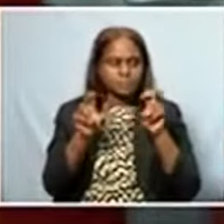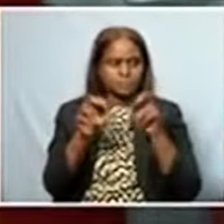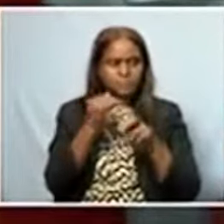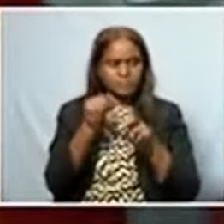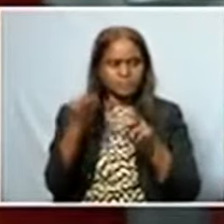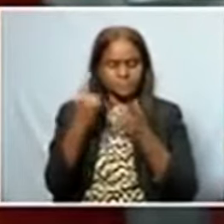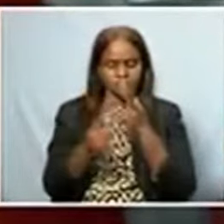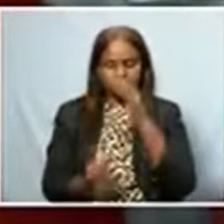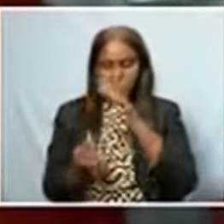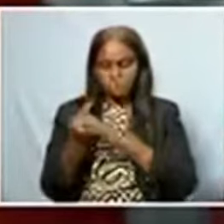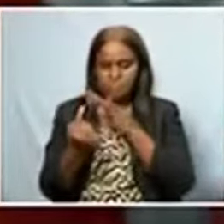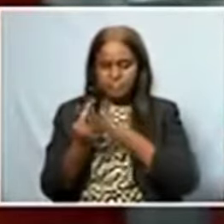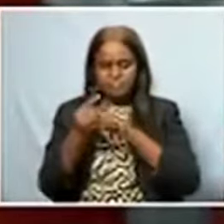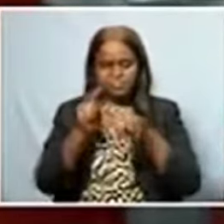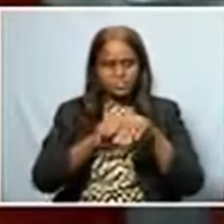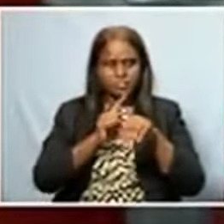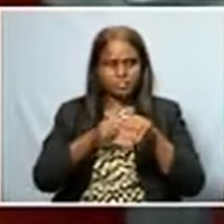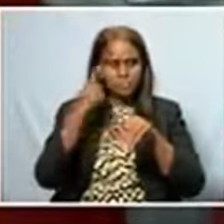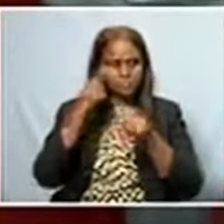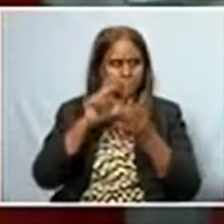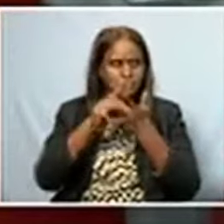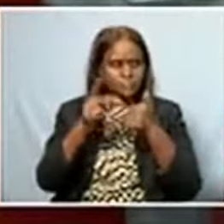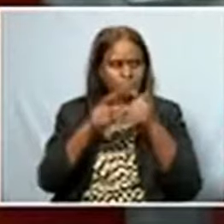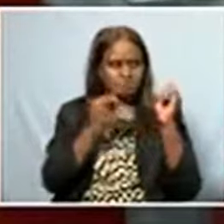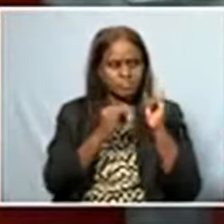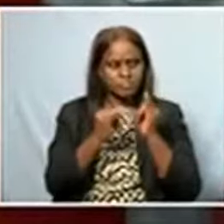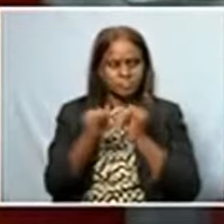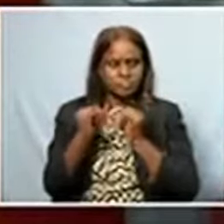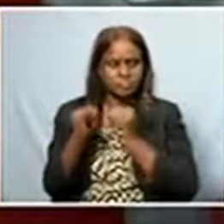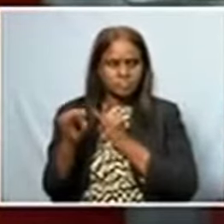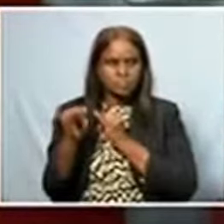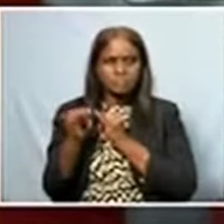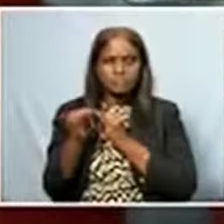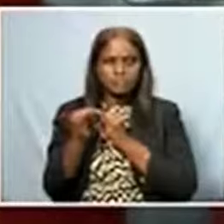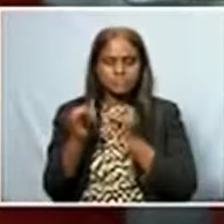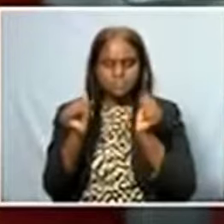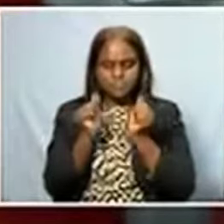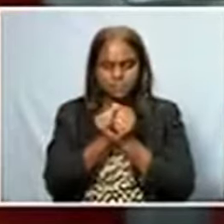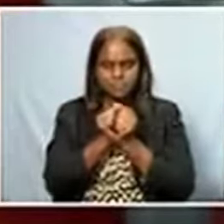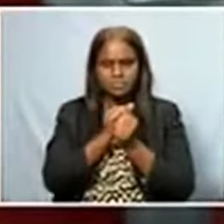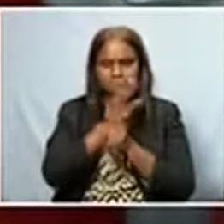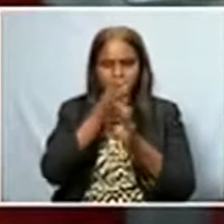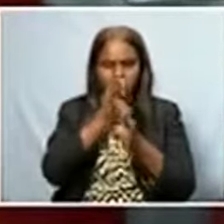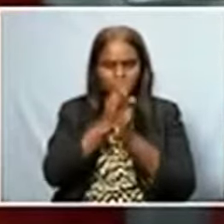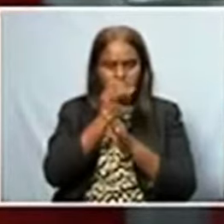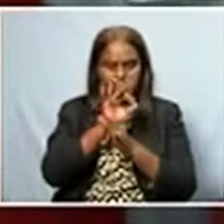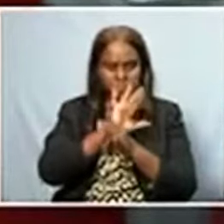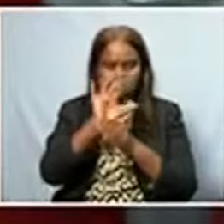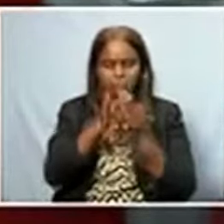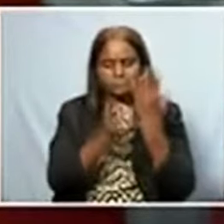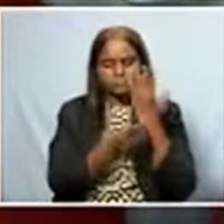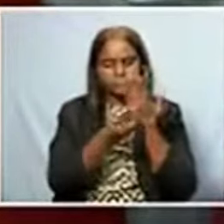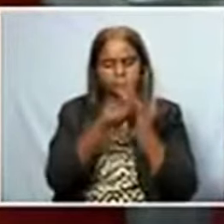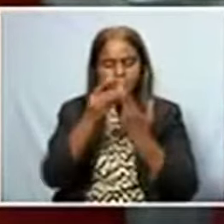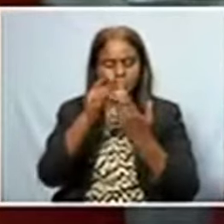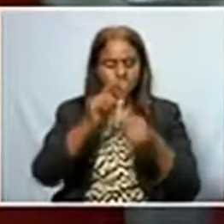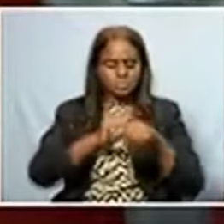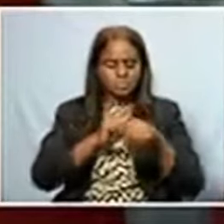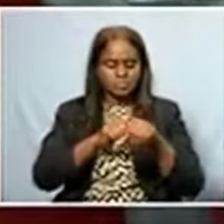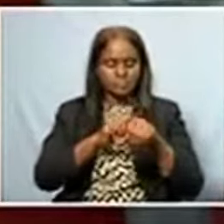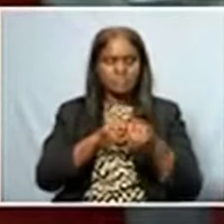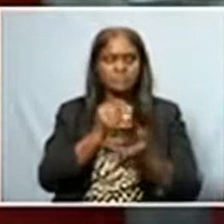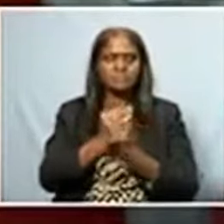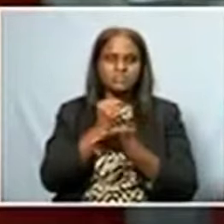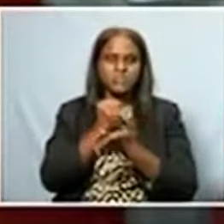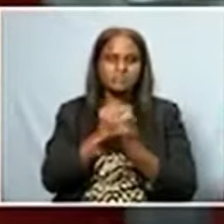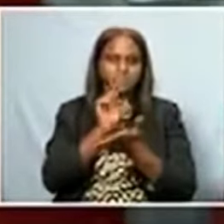that arise during program implementation with the aim of developing timely